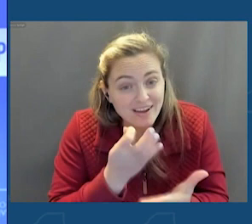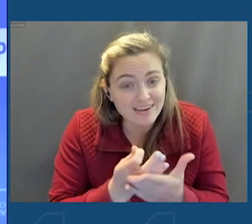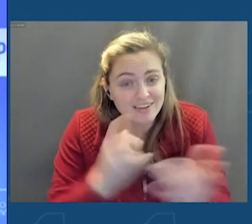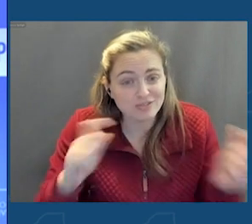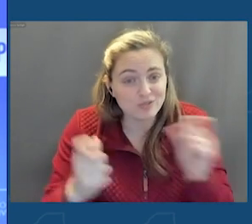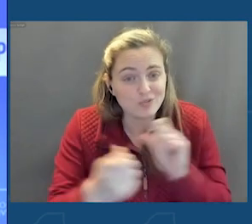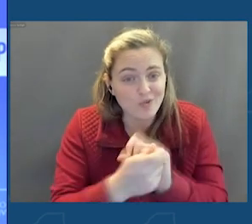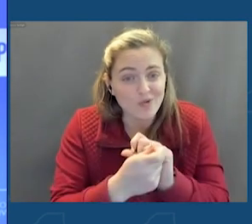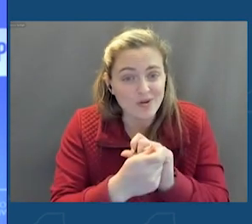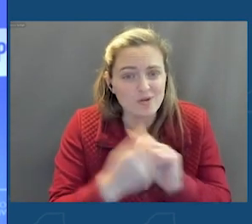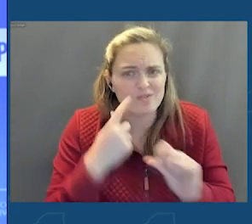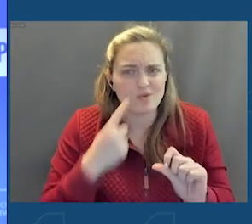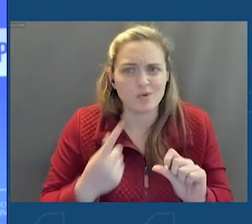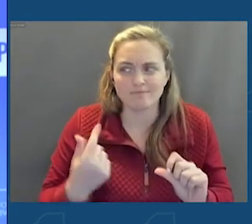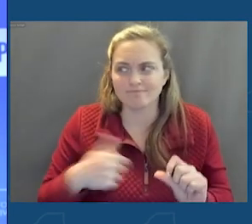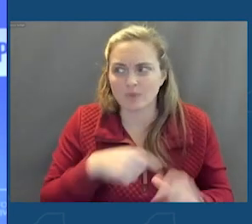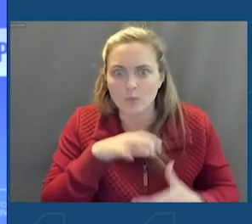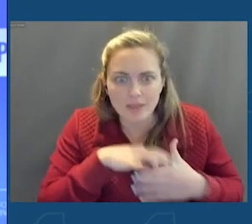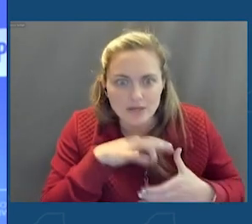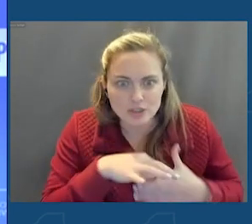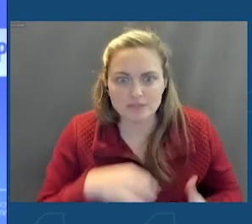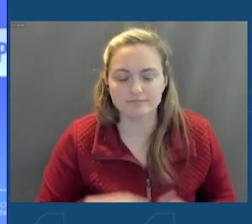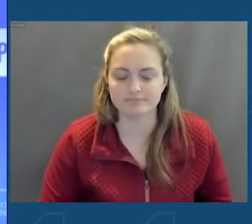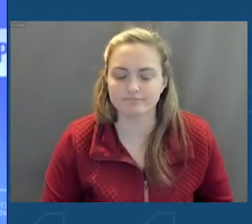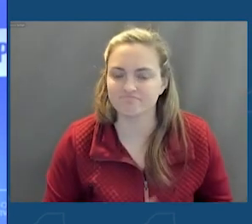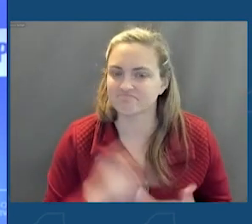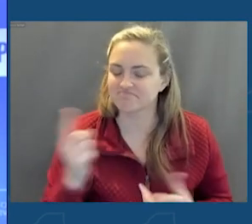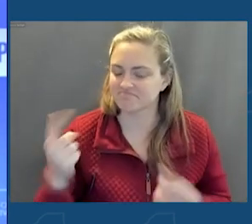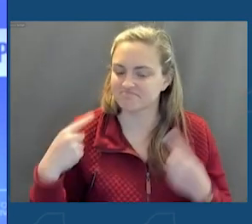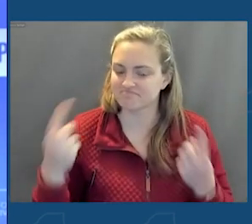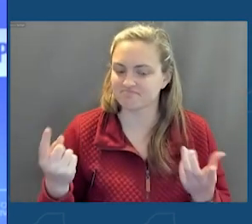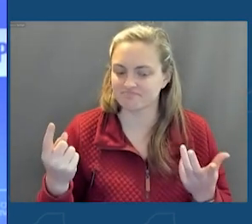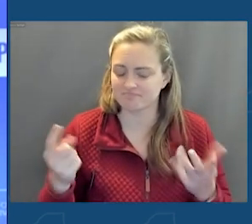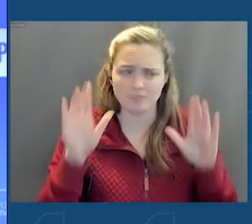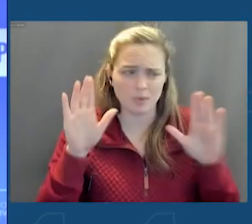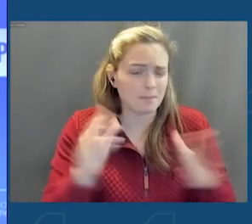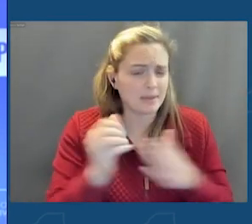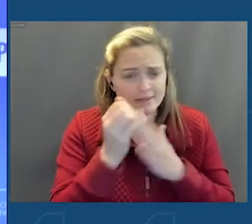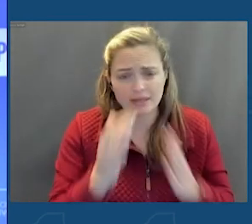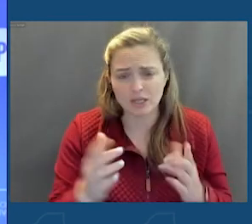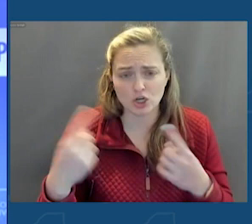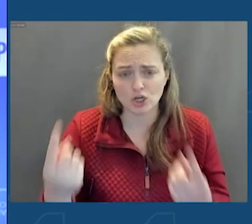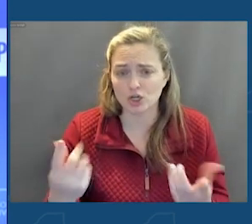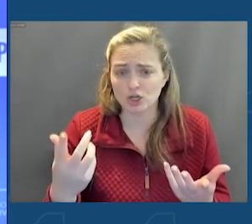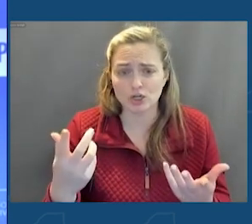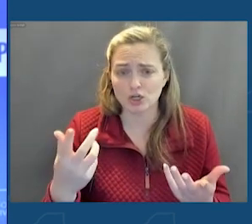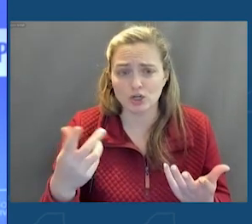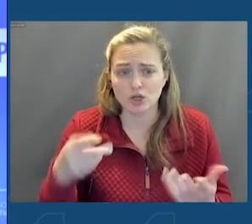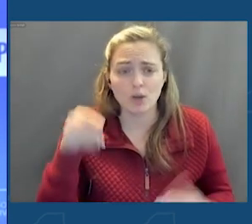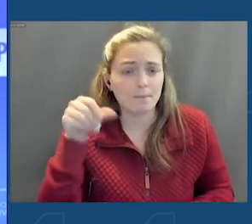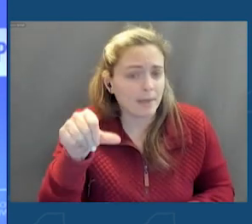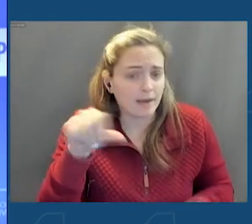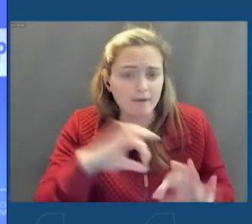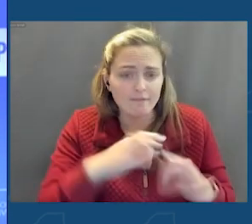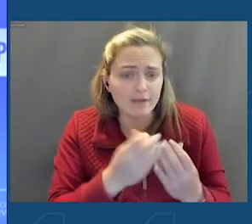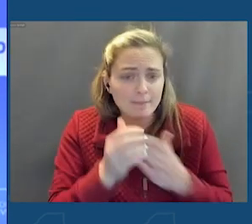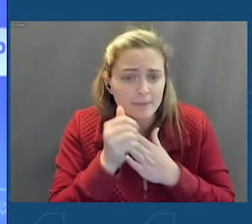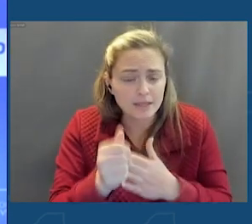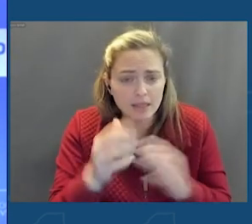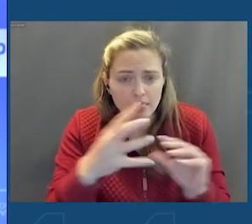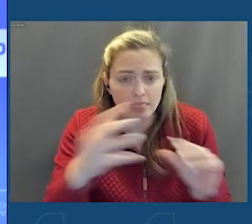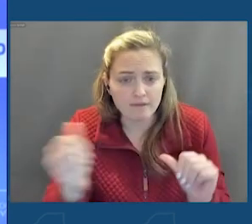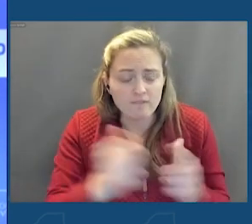our elections. And you have been a phenomenal leader on paid family leave. So we thank you for all of